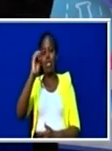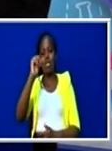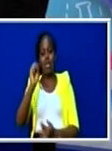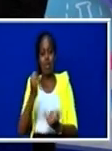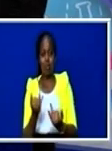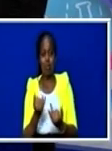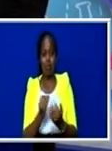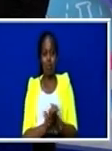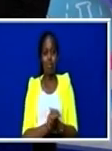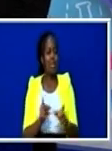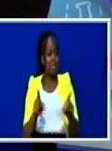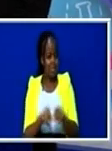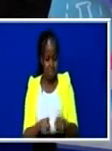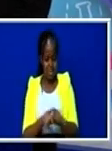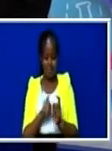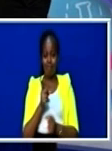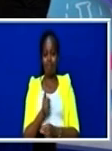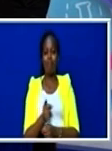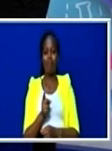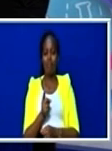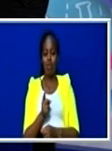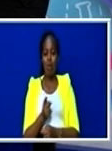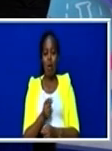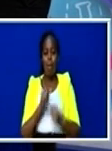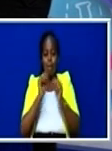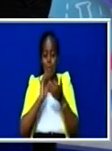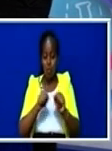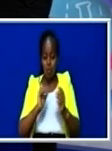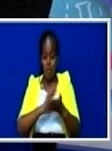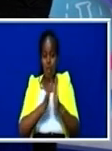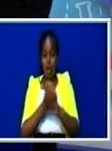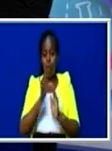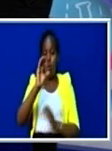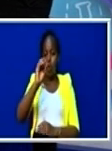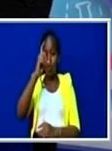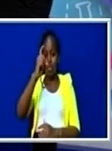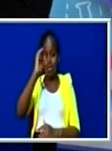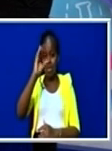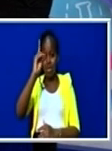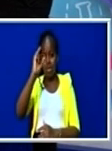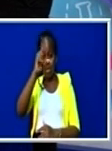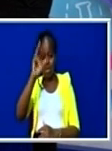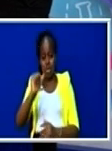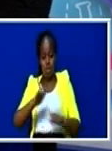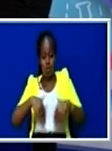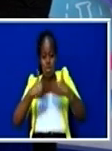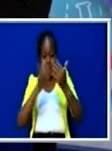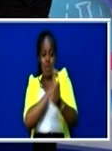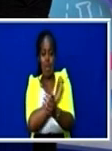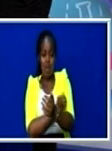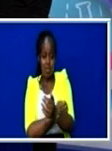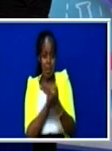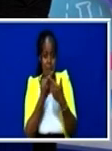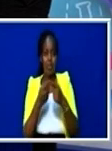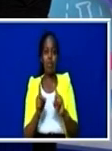Now, the same proteins can be oxidized to produce energy,